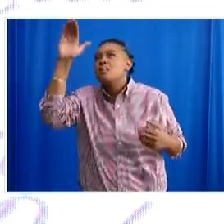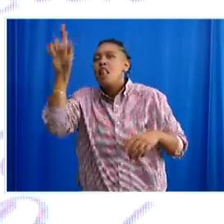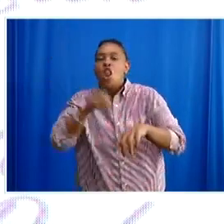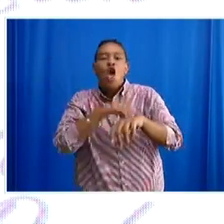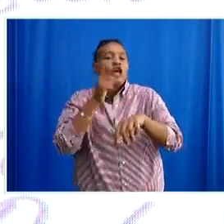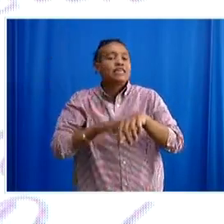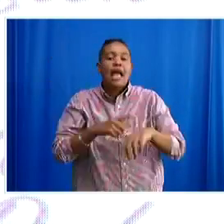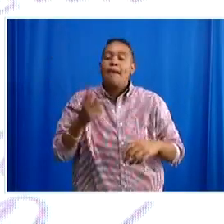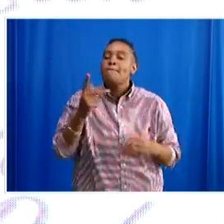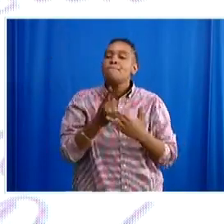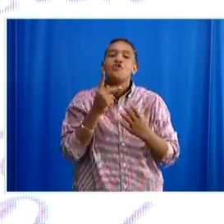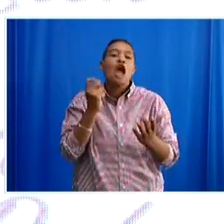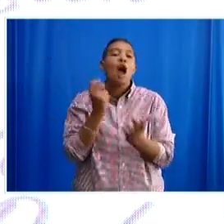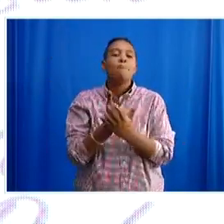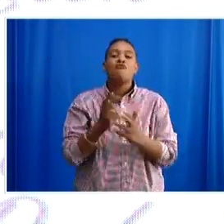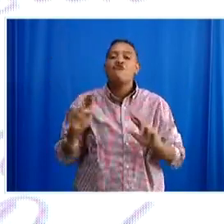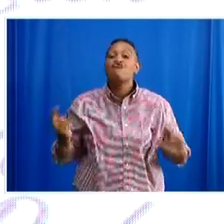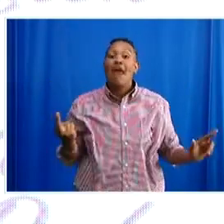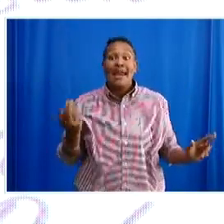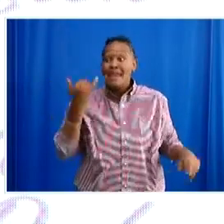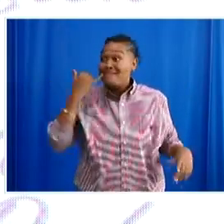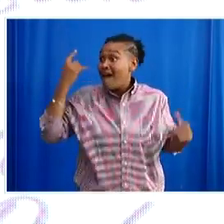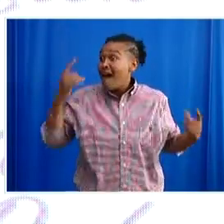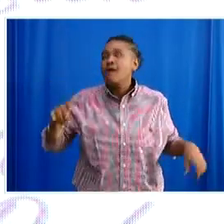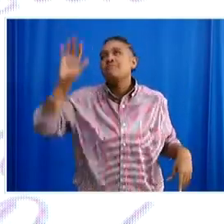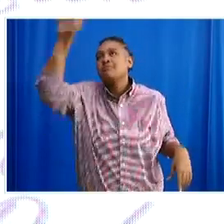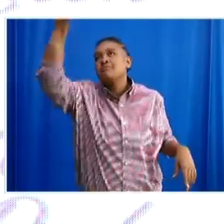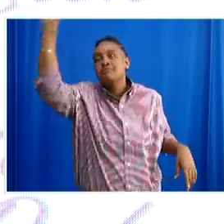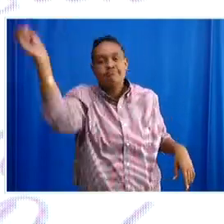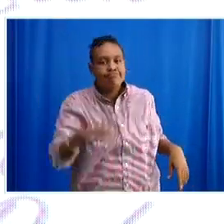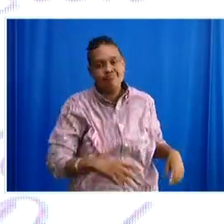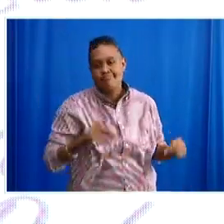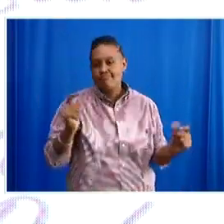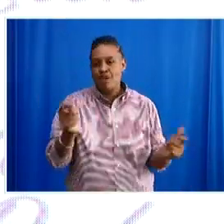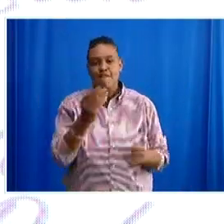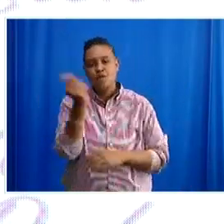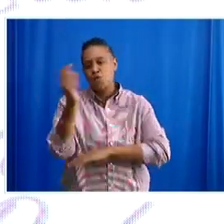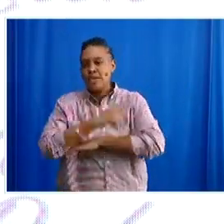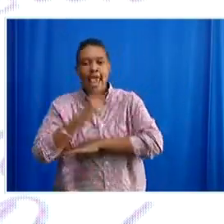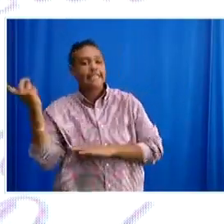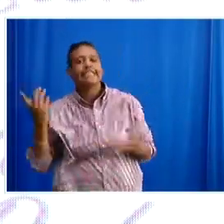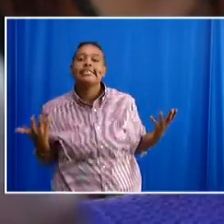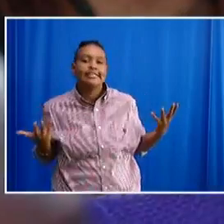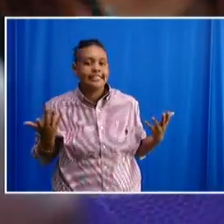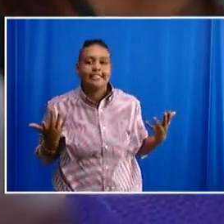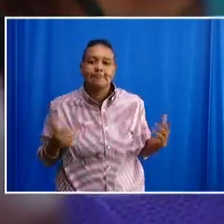It's pre-approved and ready in the event of a natural disaster occurrence.